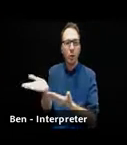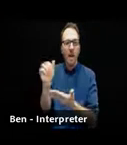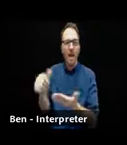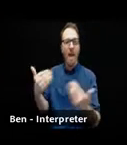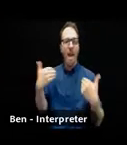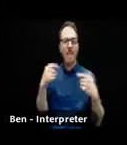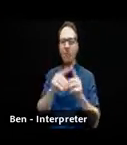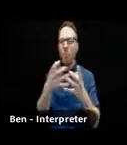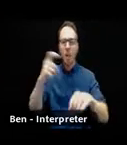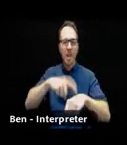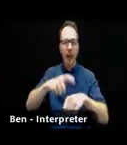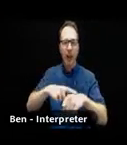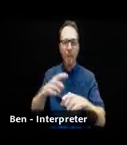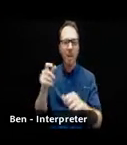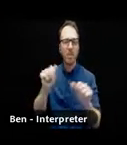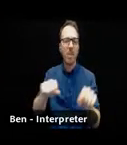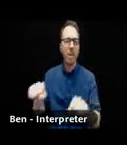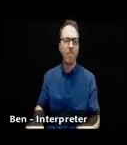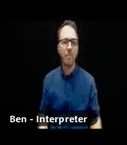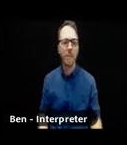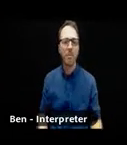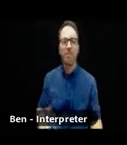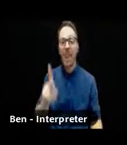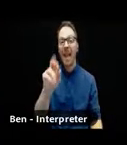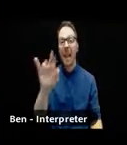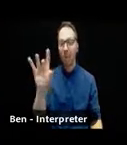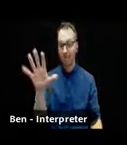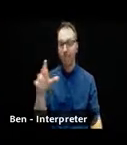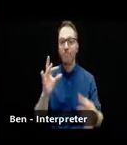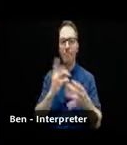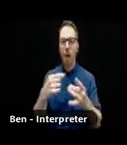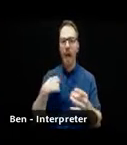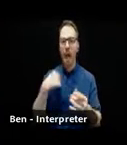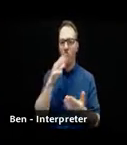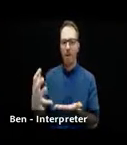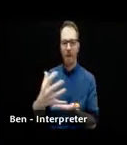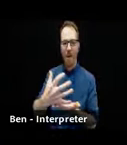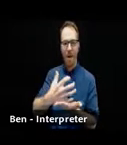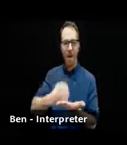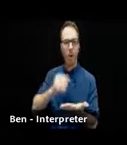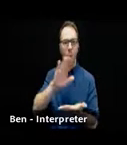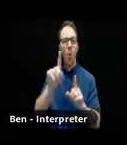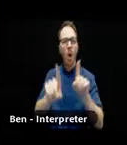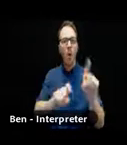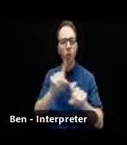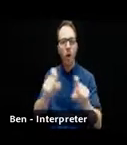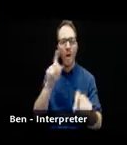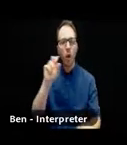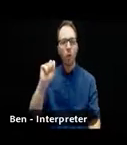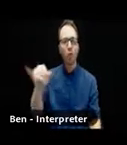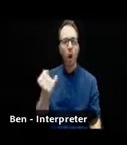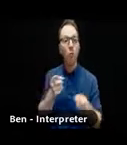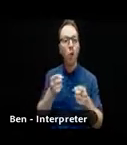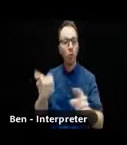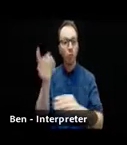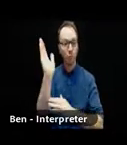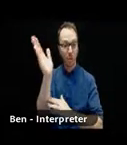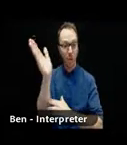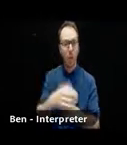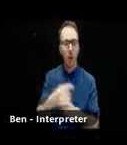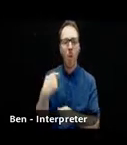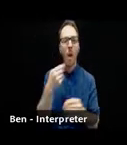much time as possible. As Carrie mentioned, I'll be collecting questions for Sujatha during the presentation. We